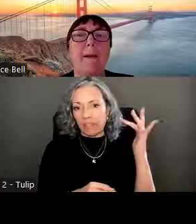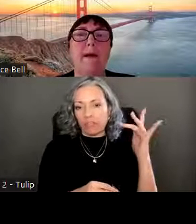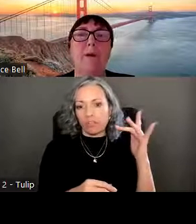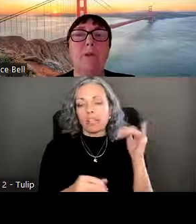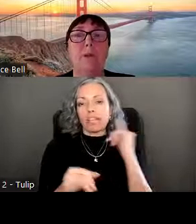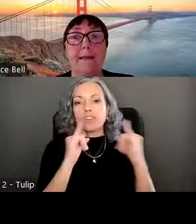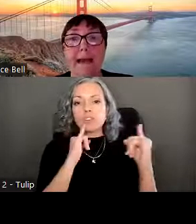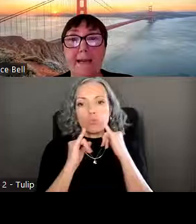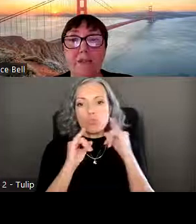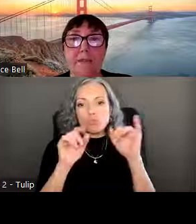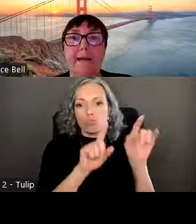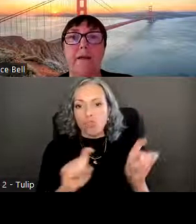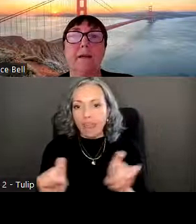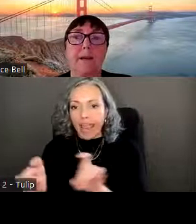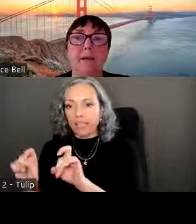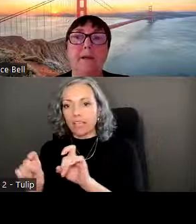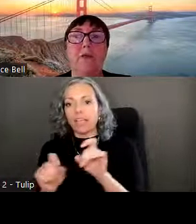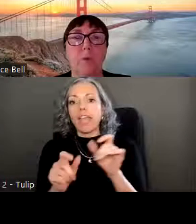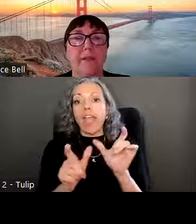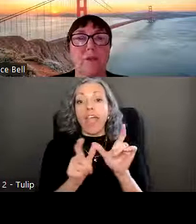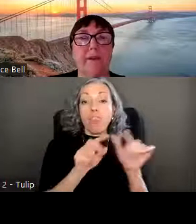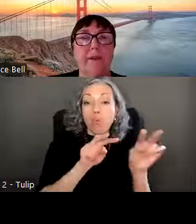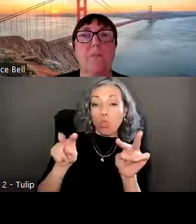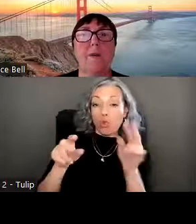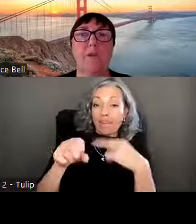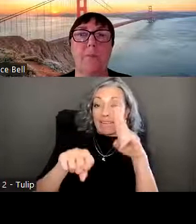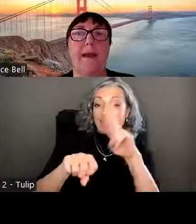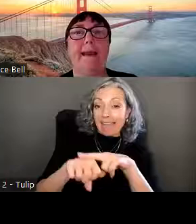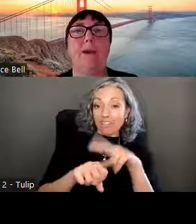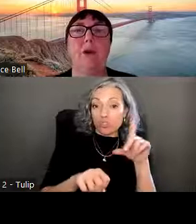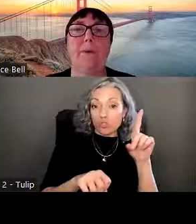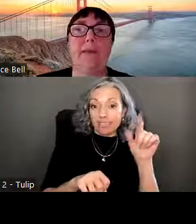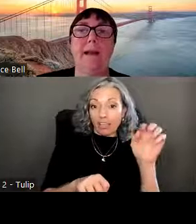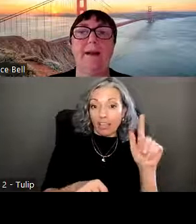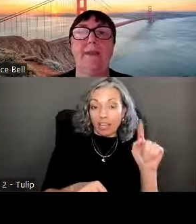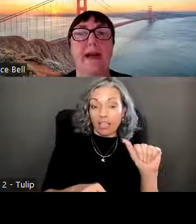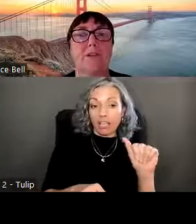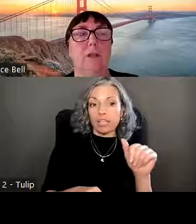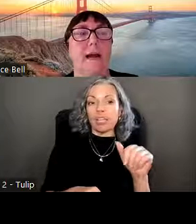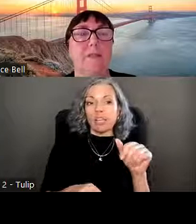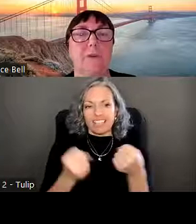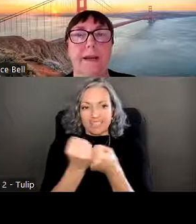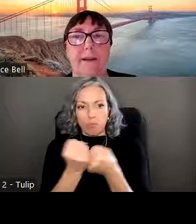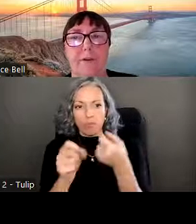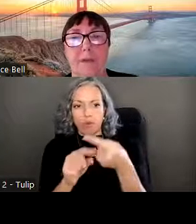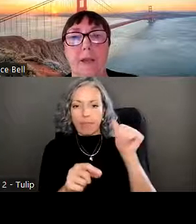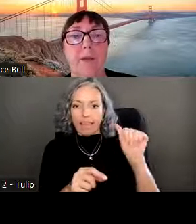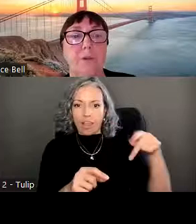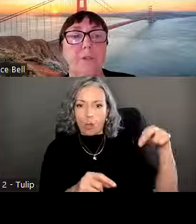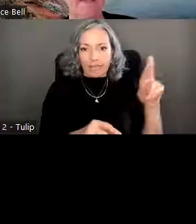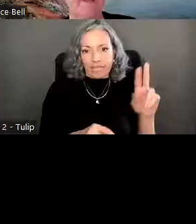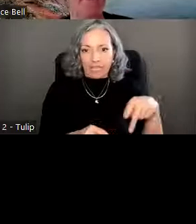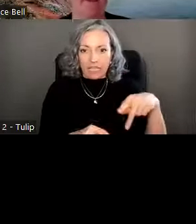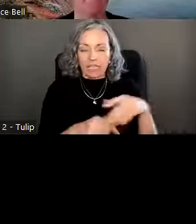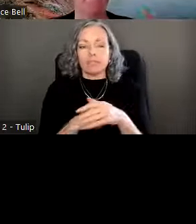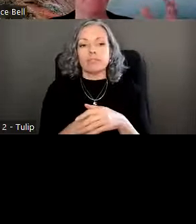Survey. And then we looked at national data, Caregiving in the US survey that's sponsored by AARP and the National Alliance for Caregivers. So you